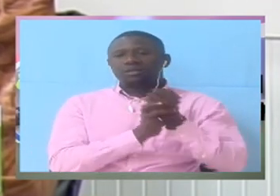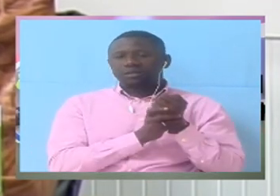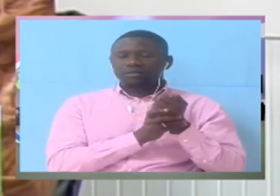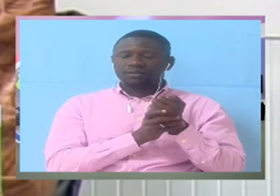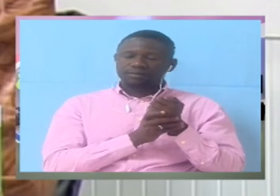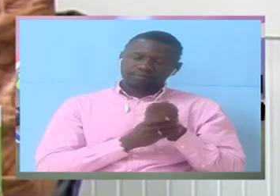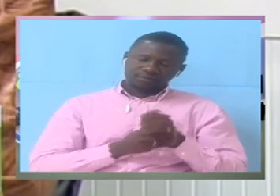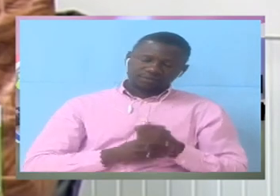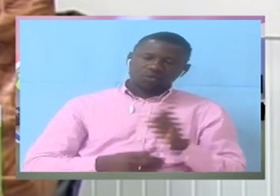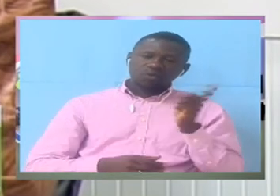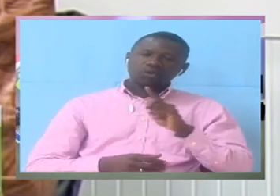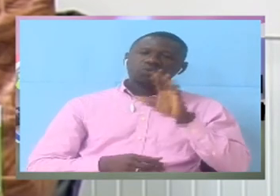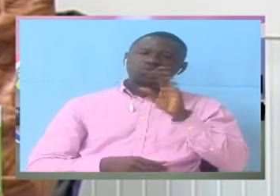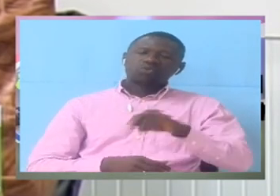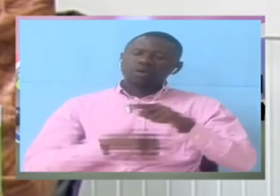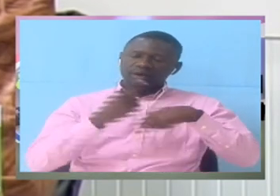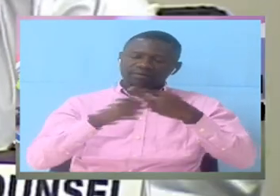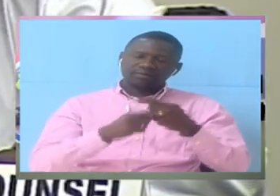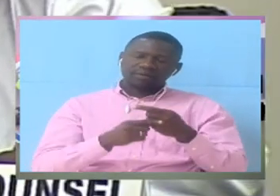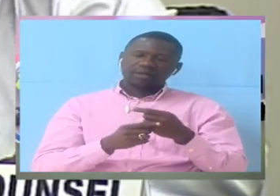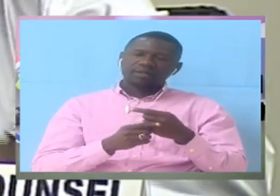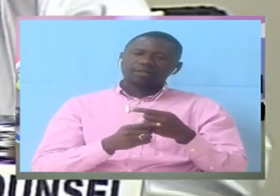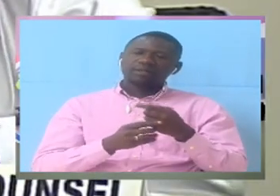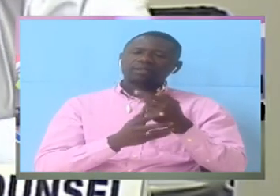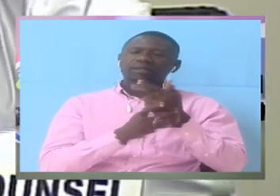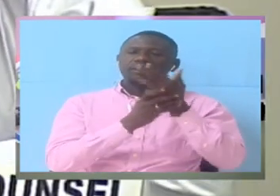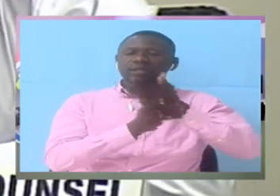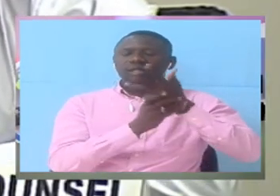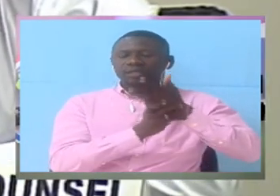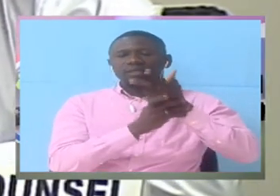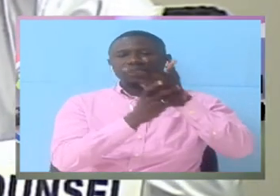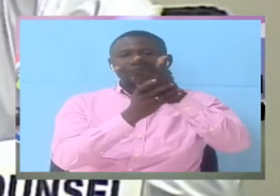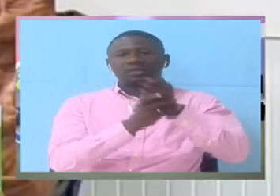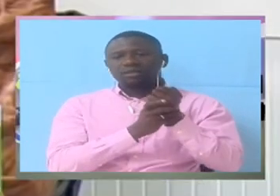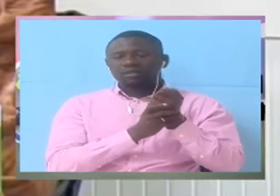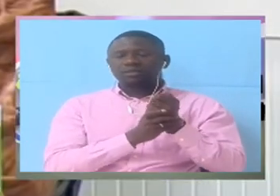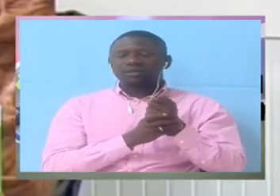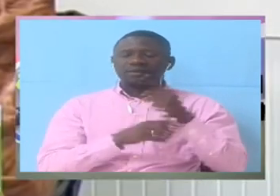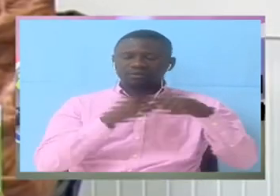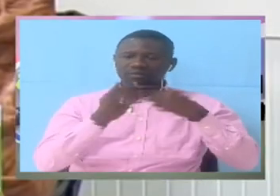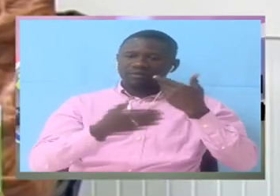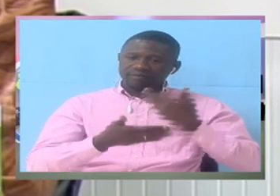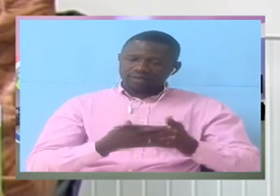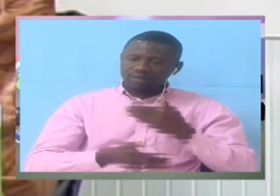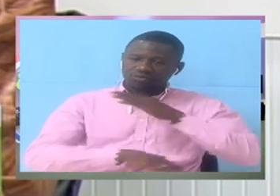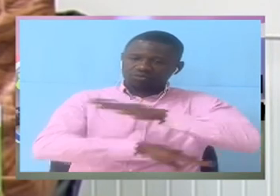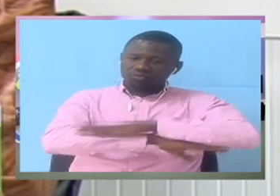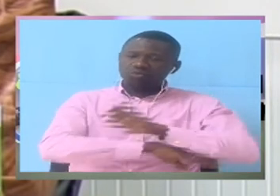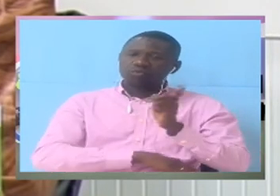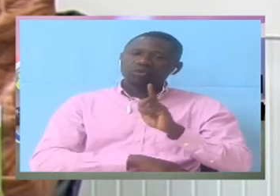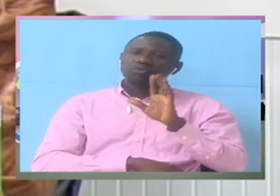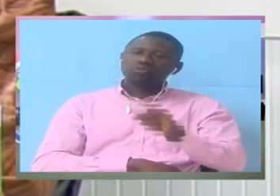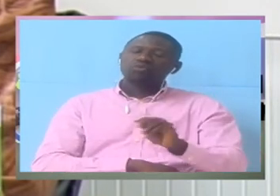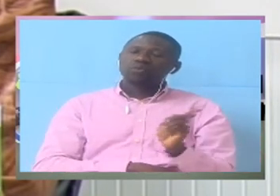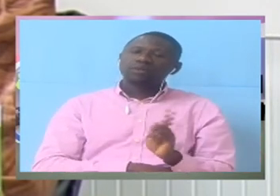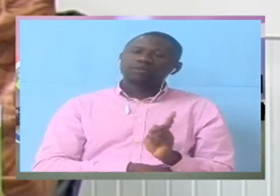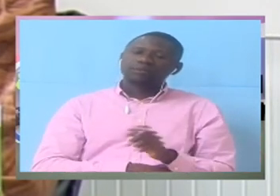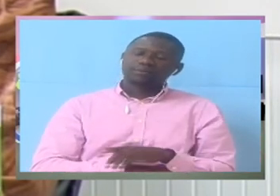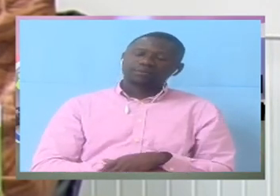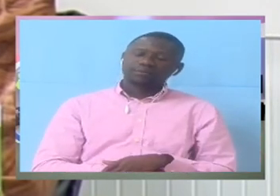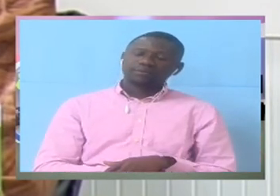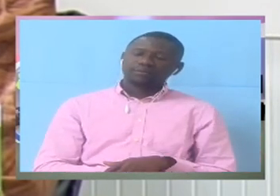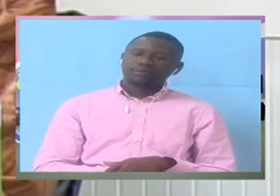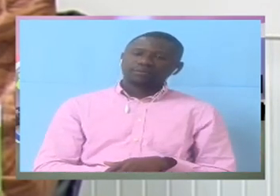after 1980 when you finished? Muneke kabirin 19 parete la karang la 1980 kab